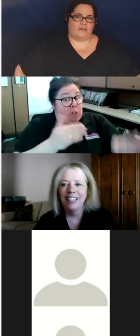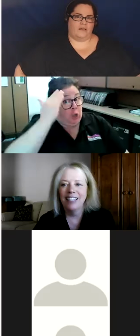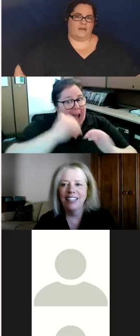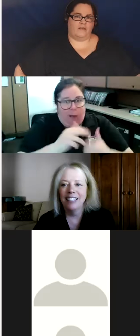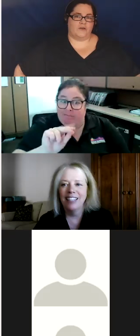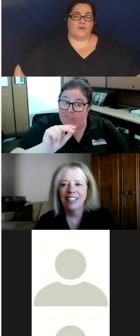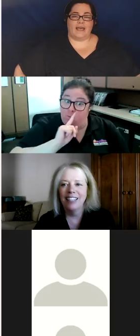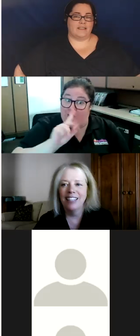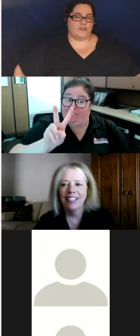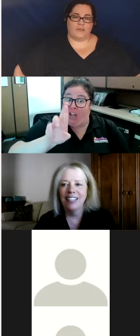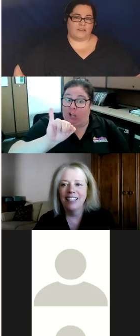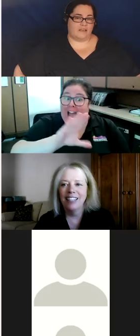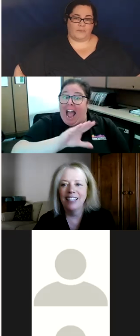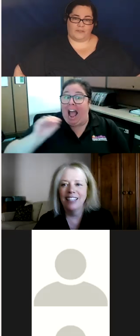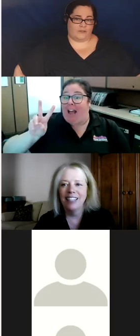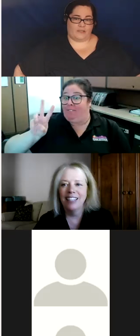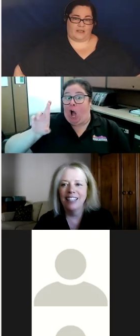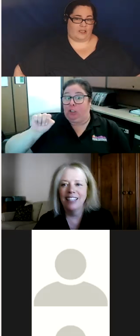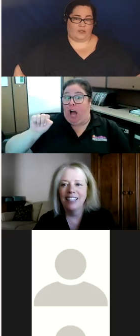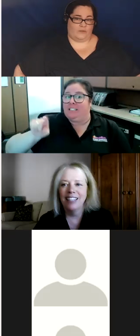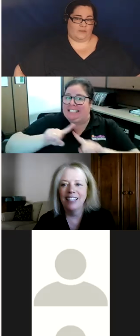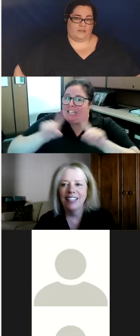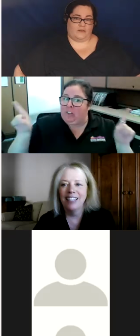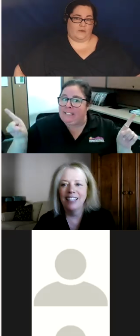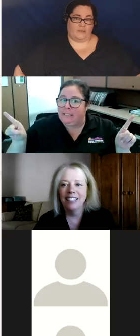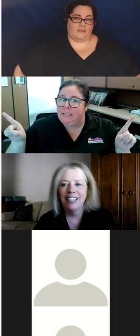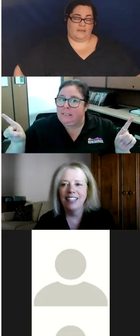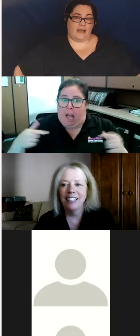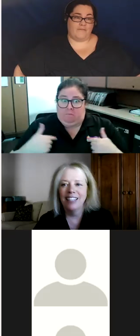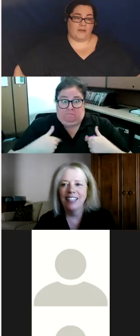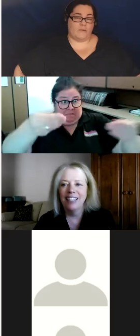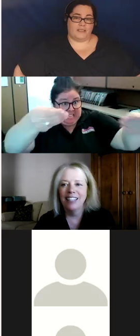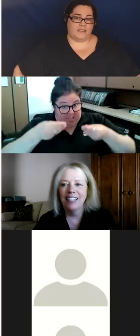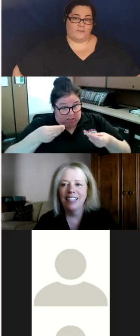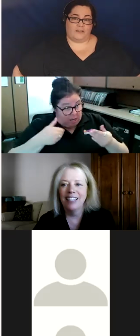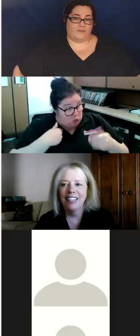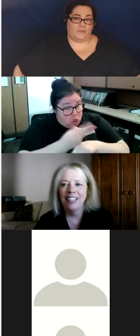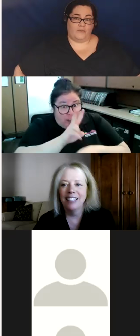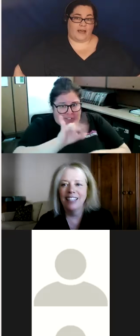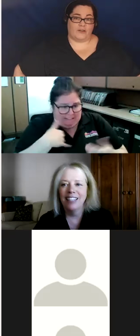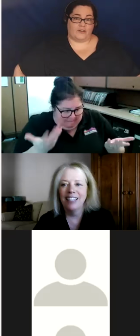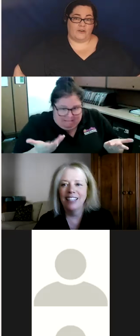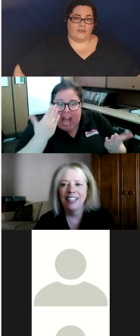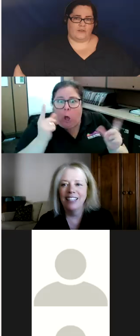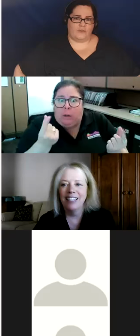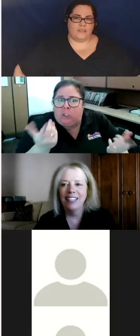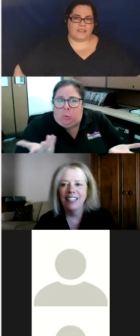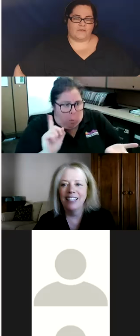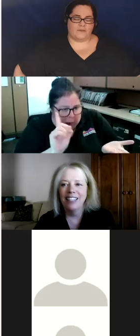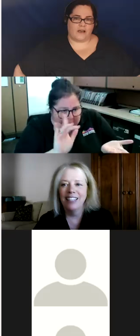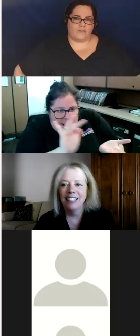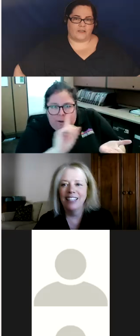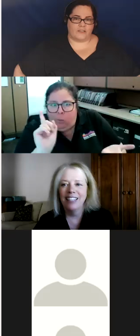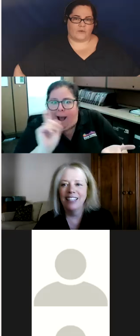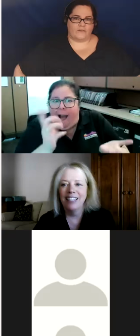equipment. So you can't assume that the deaf person knows how to use the equipment. Every equipment is different and every provider uses